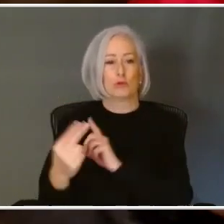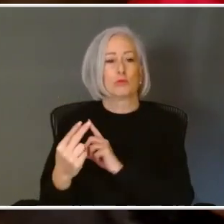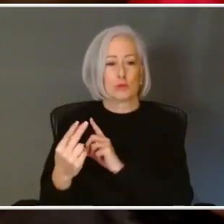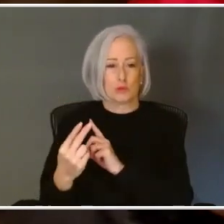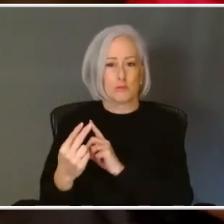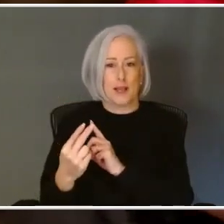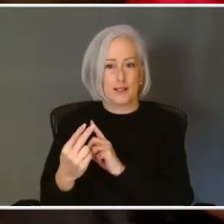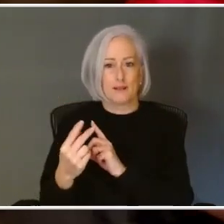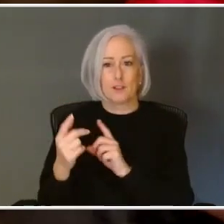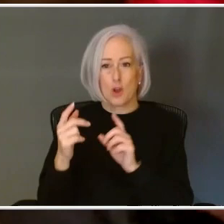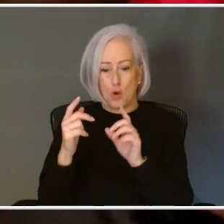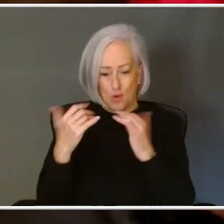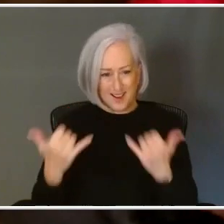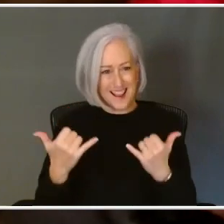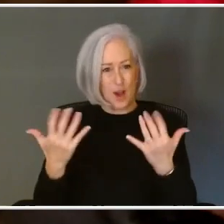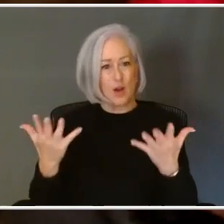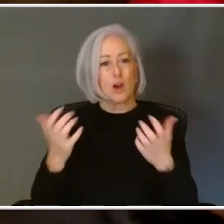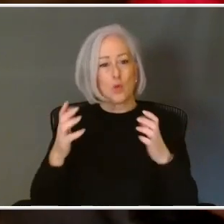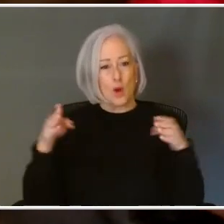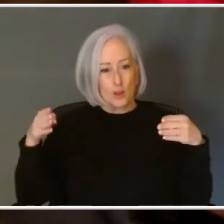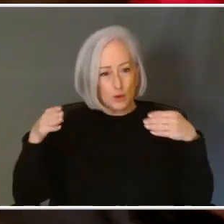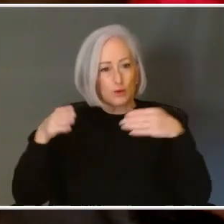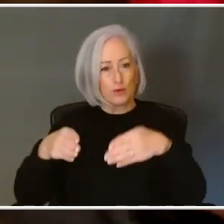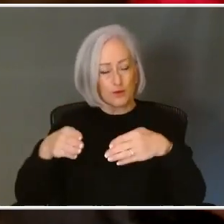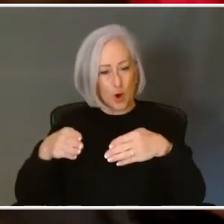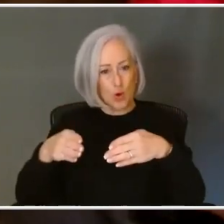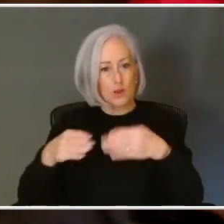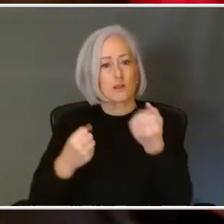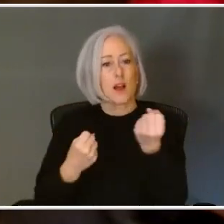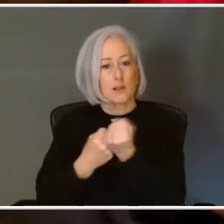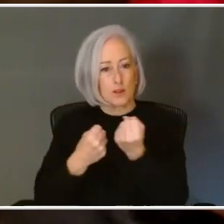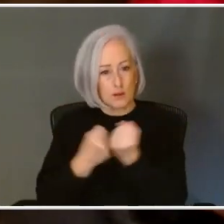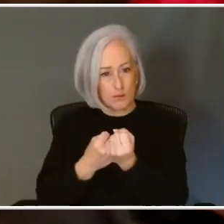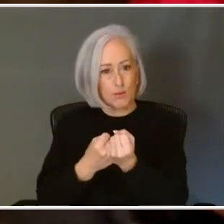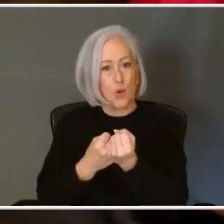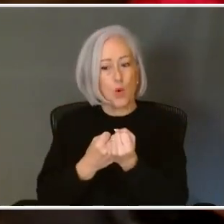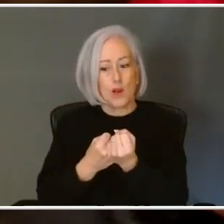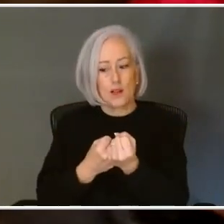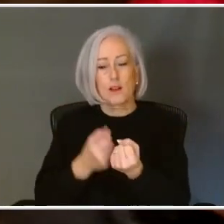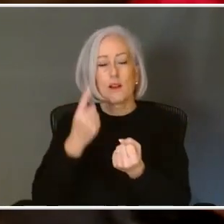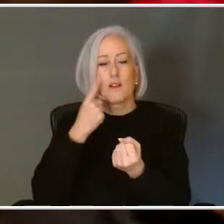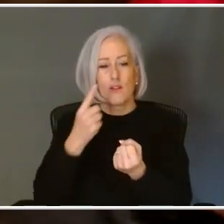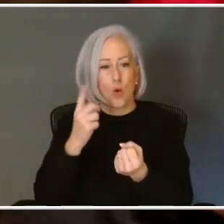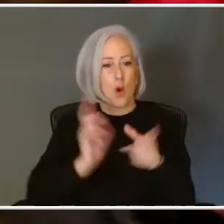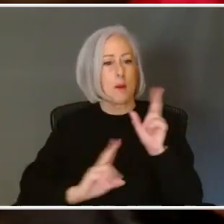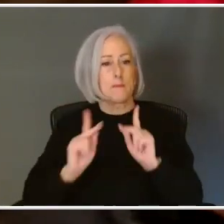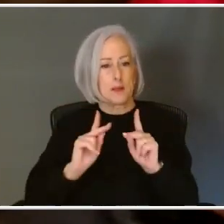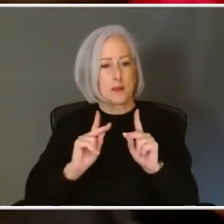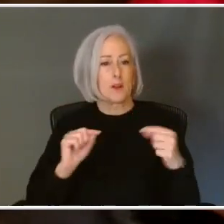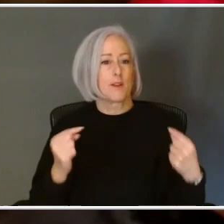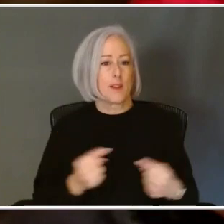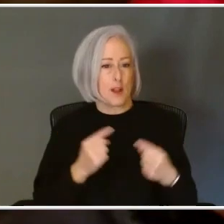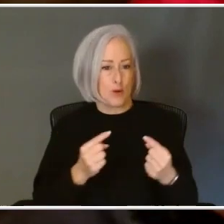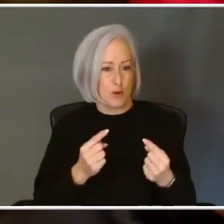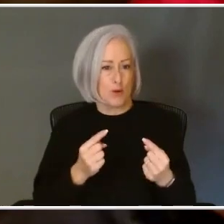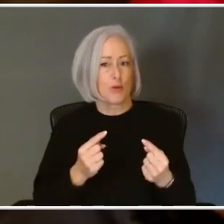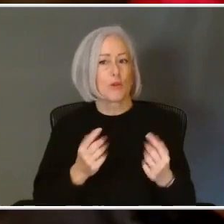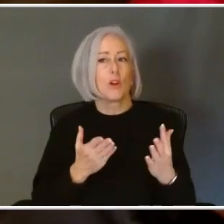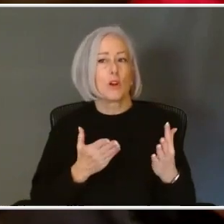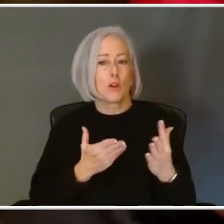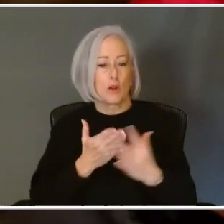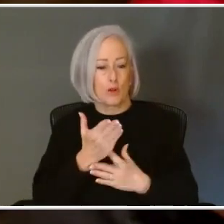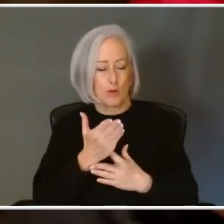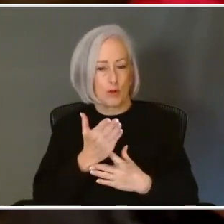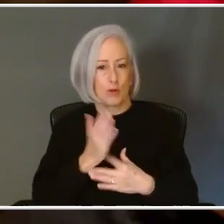recalibrated our lives to focus on that ministry of supporting help to those who are hurting through our local church and